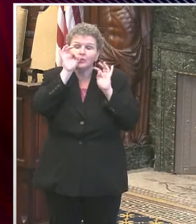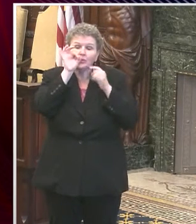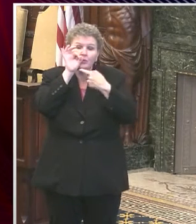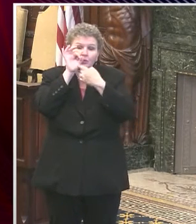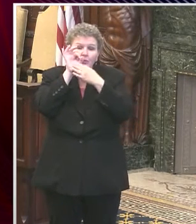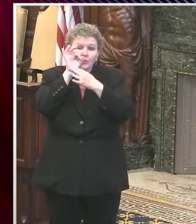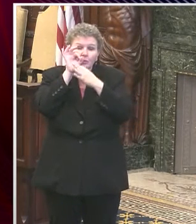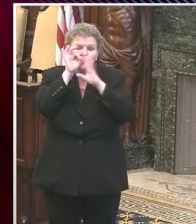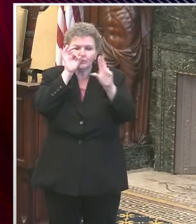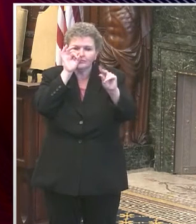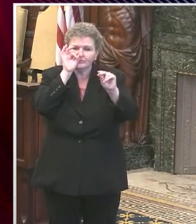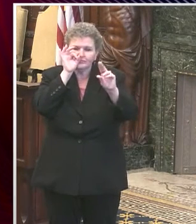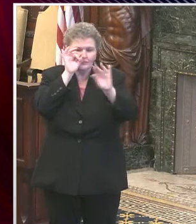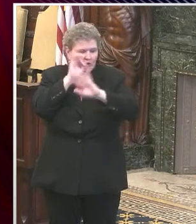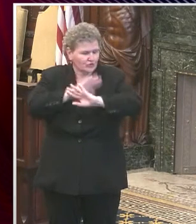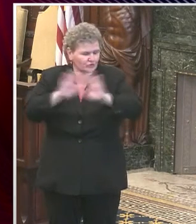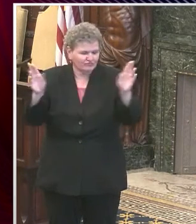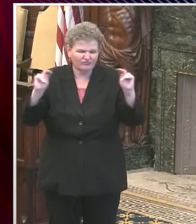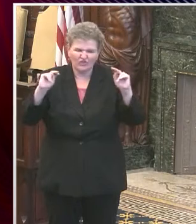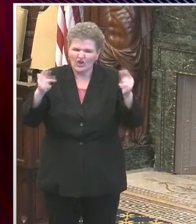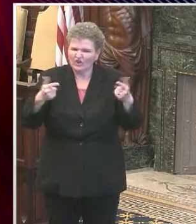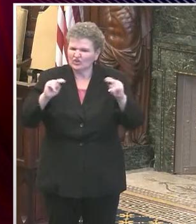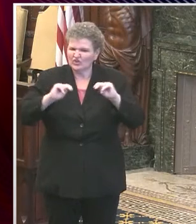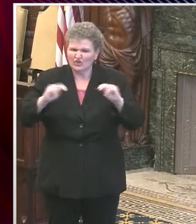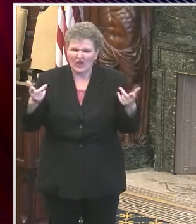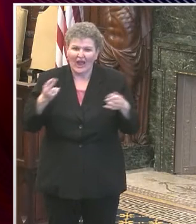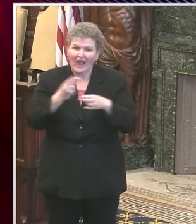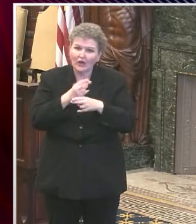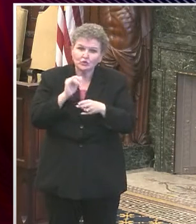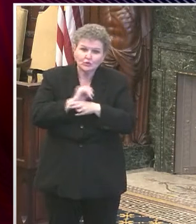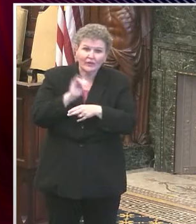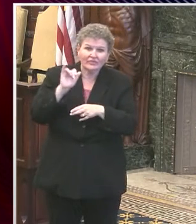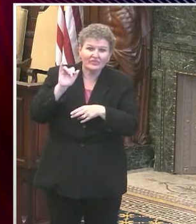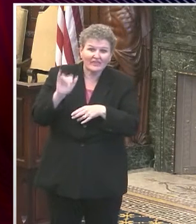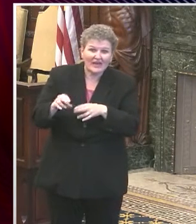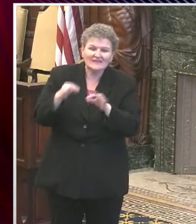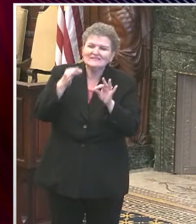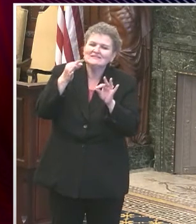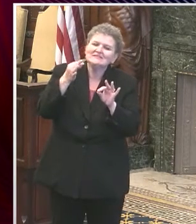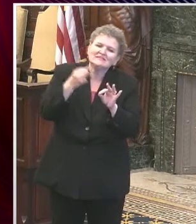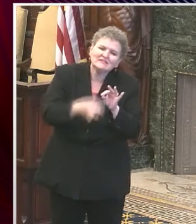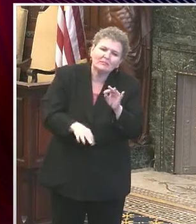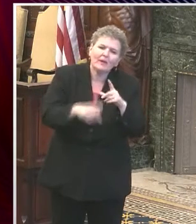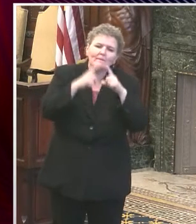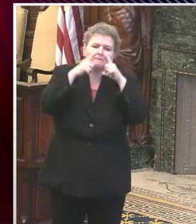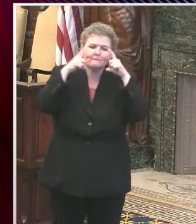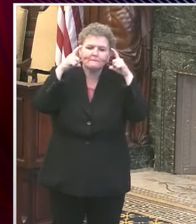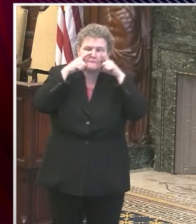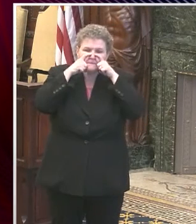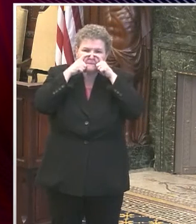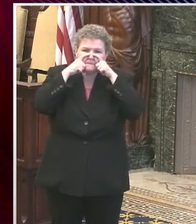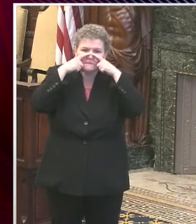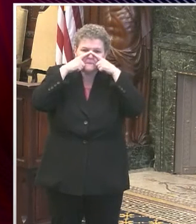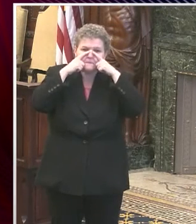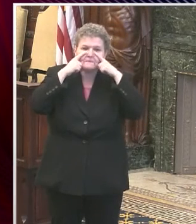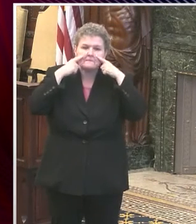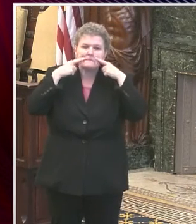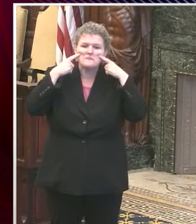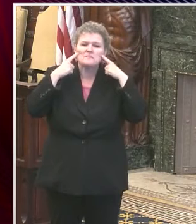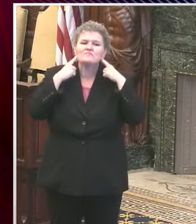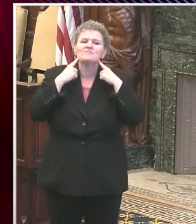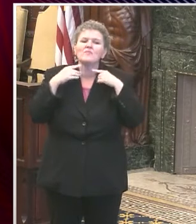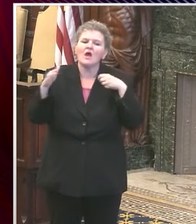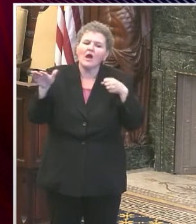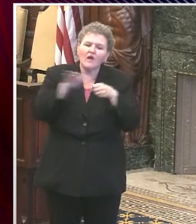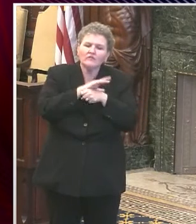COVID-19. And how to wear masks? Very simple. It should cover your mouth and your nose. It doesn't do a full benefit of